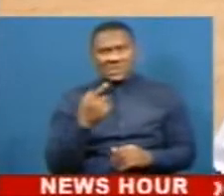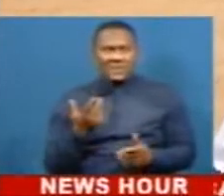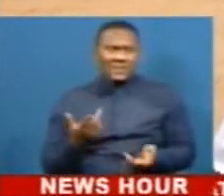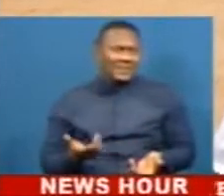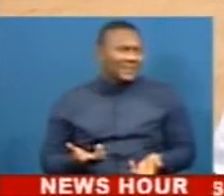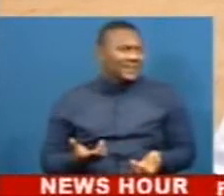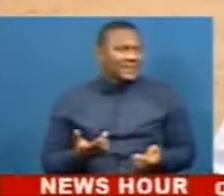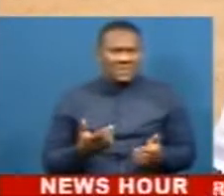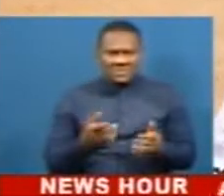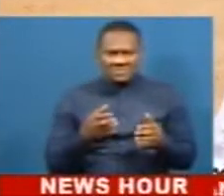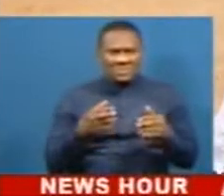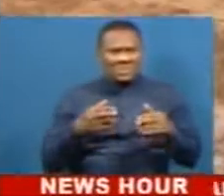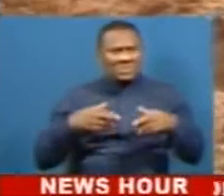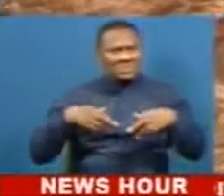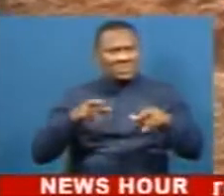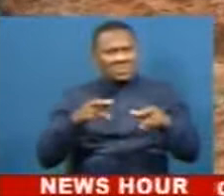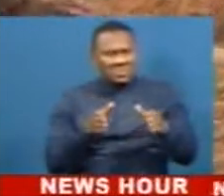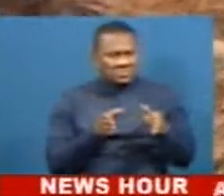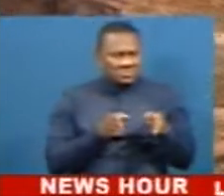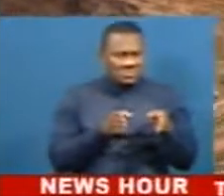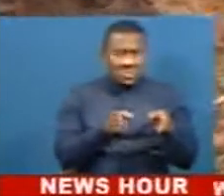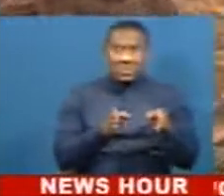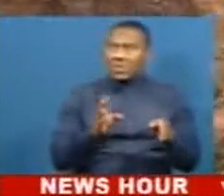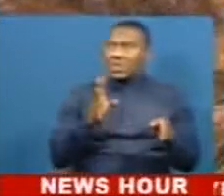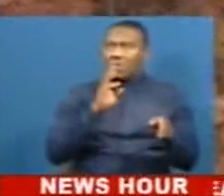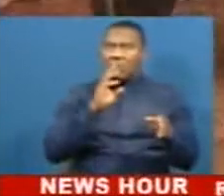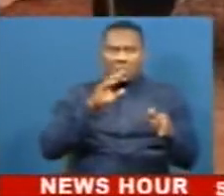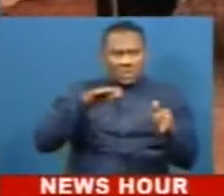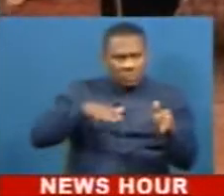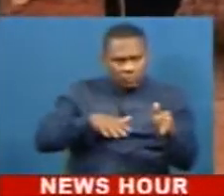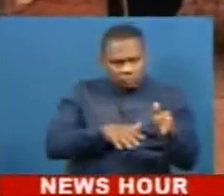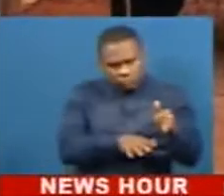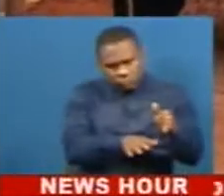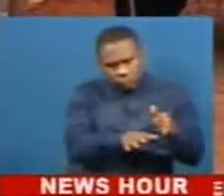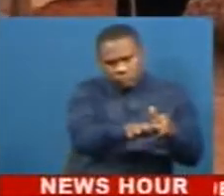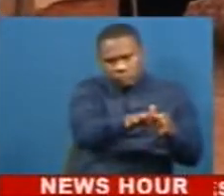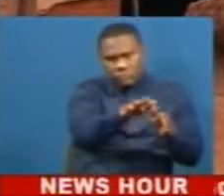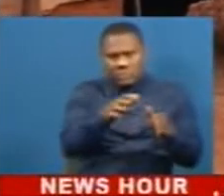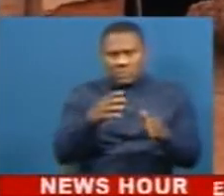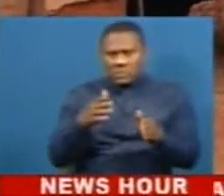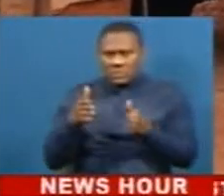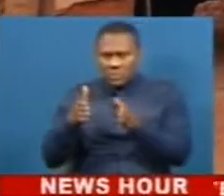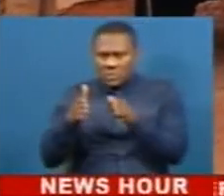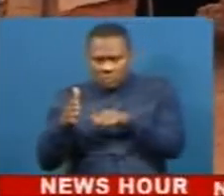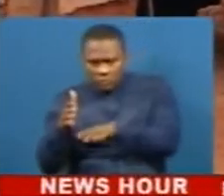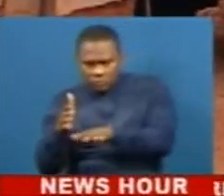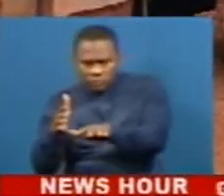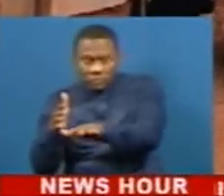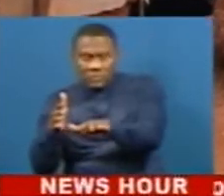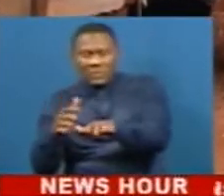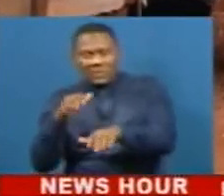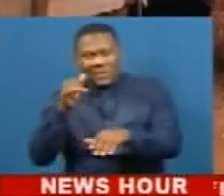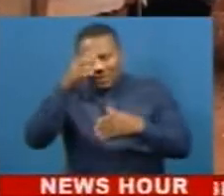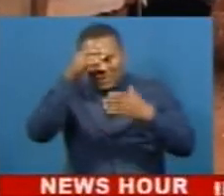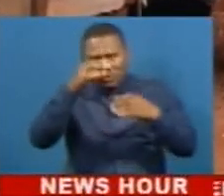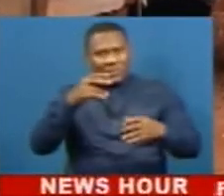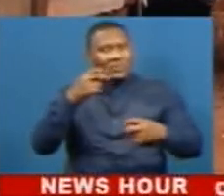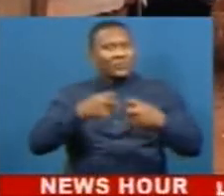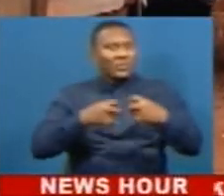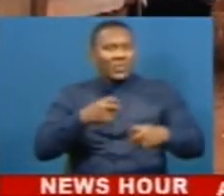of drainage systems to direct water runoff from homes and the streets is the cause of the problem.